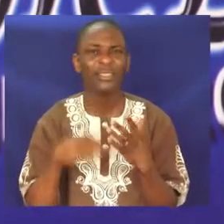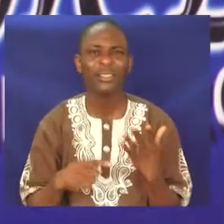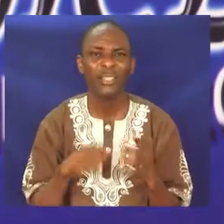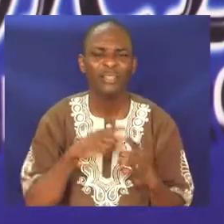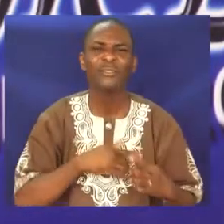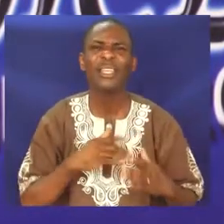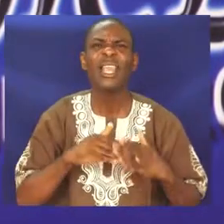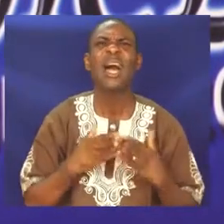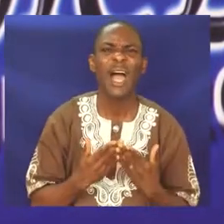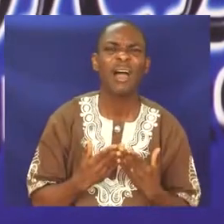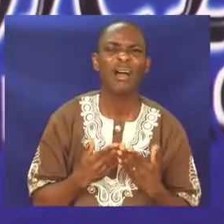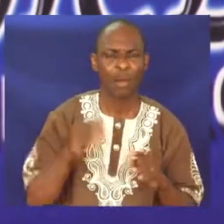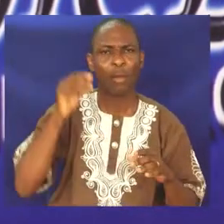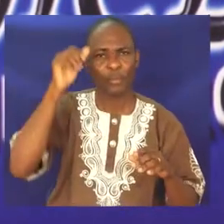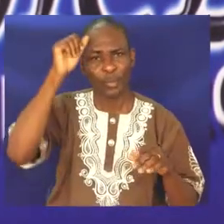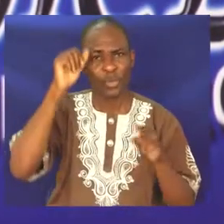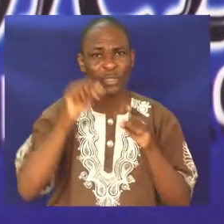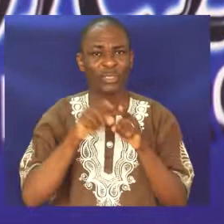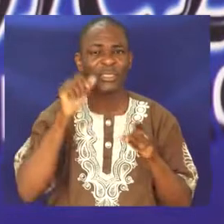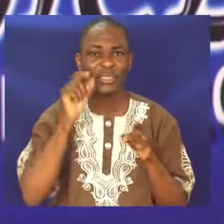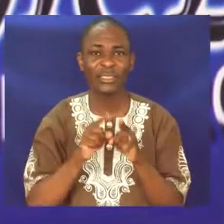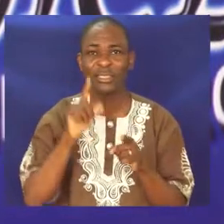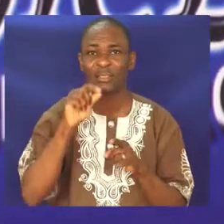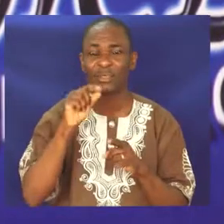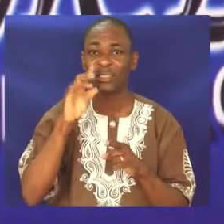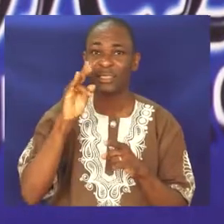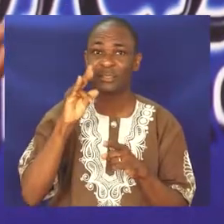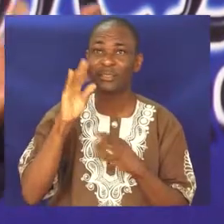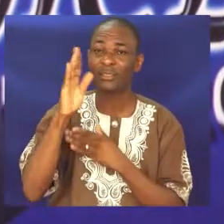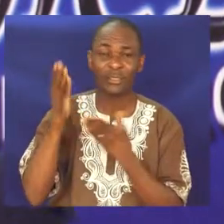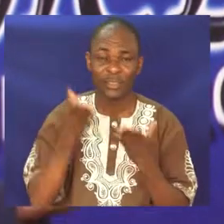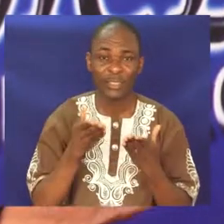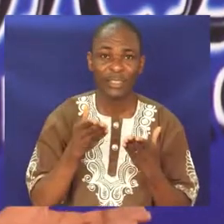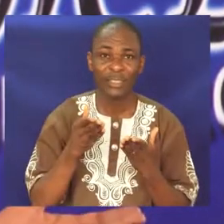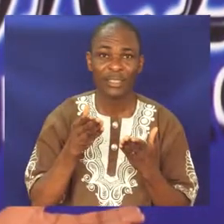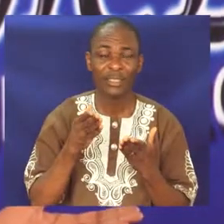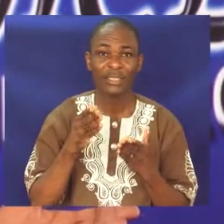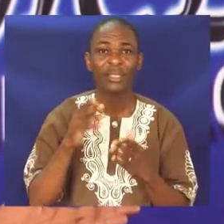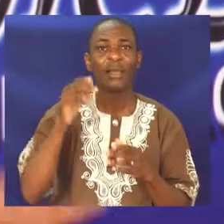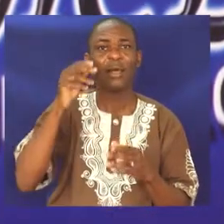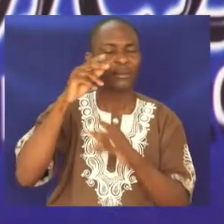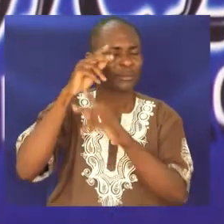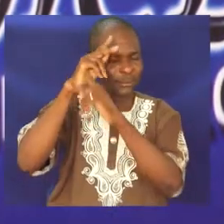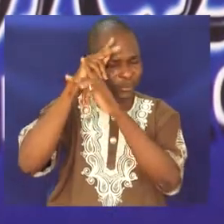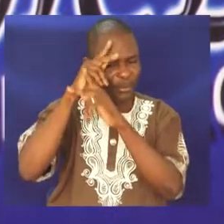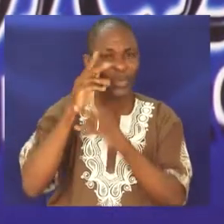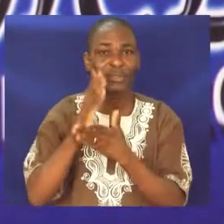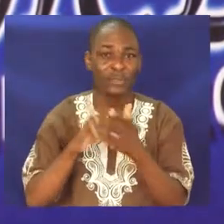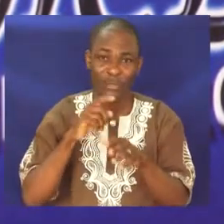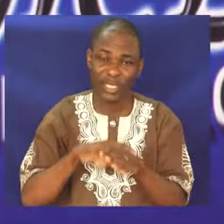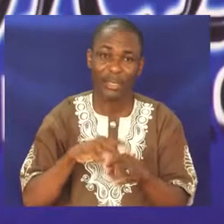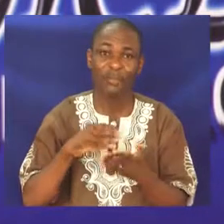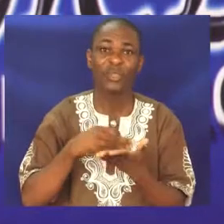de amaye mu no fatu trim se se eto de bia enkuguo eka onipa abrabo ho na sadie enkrofo eka